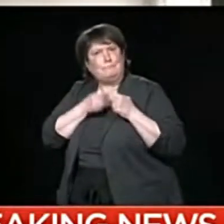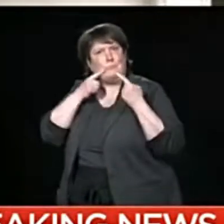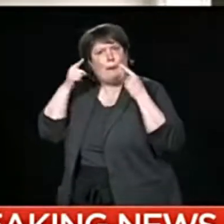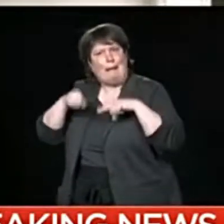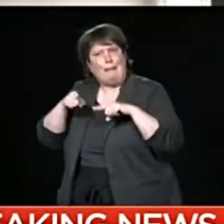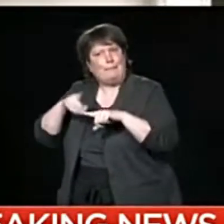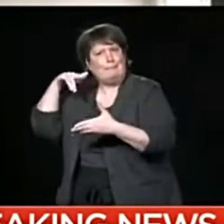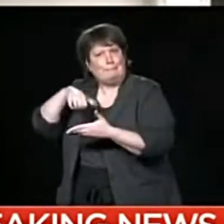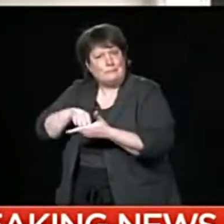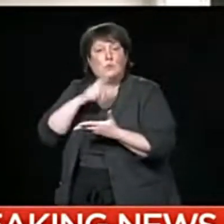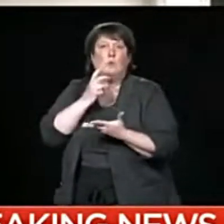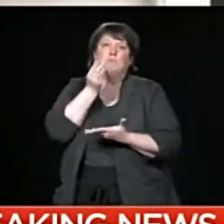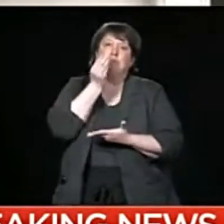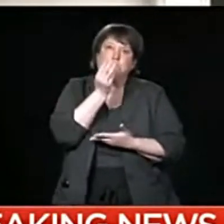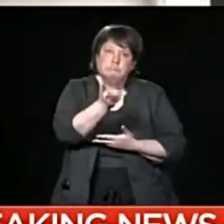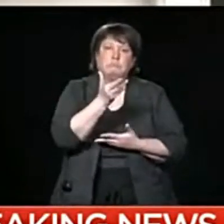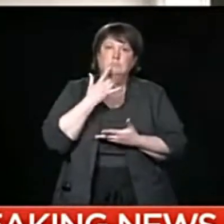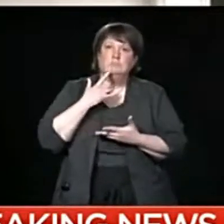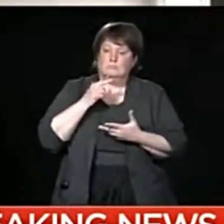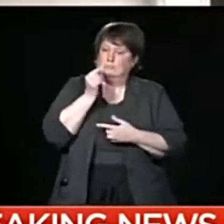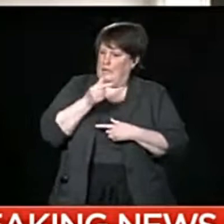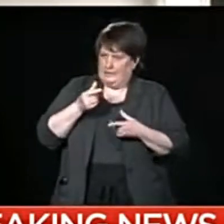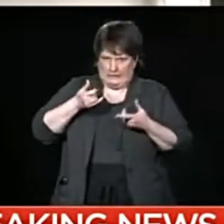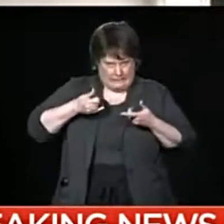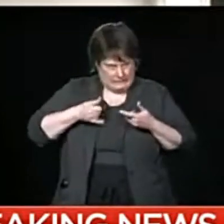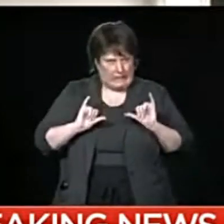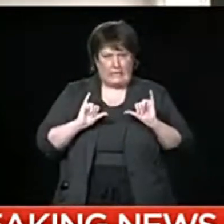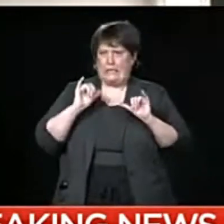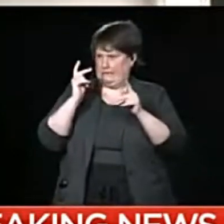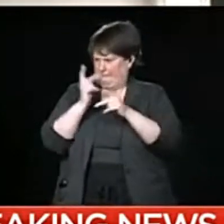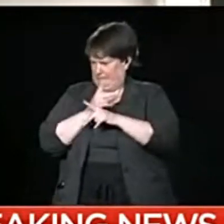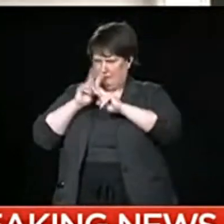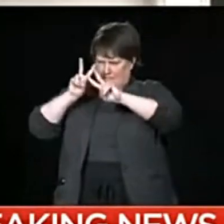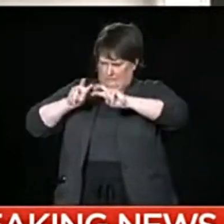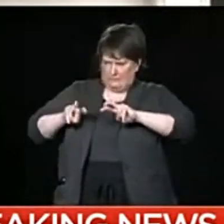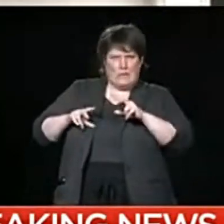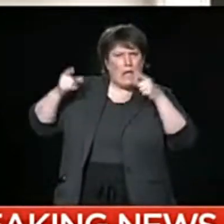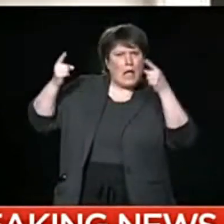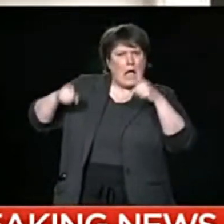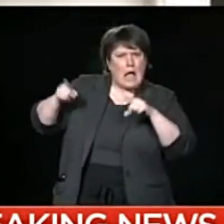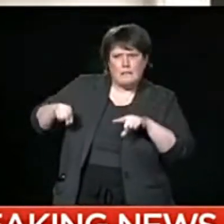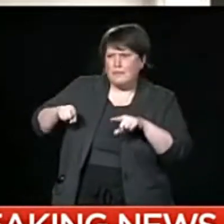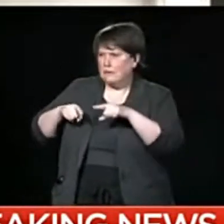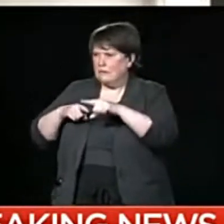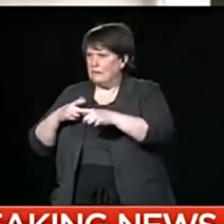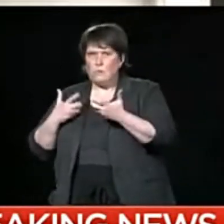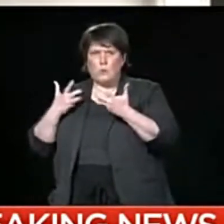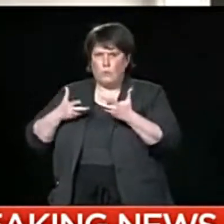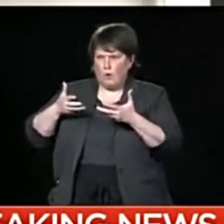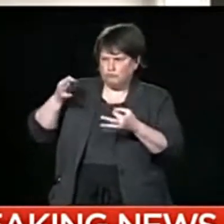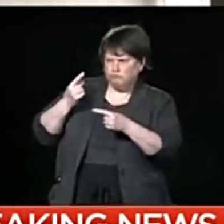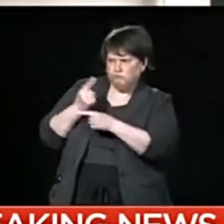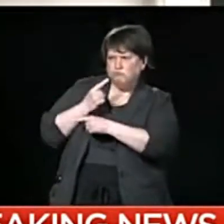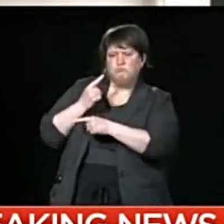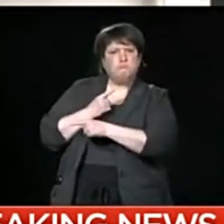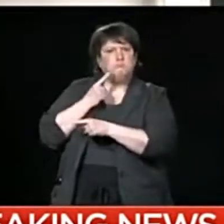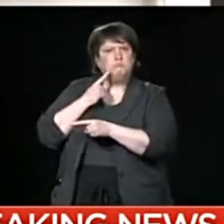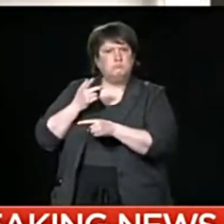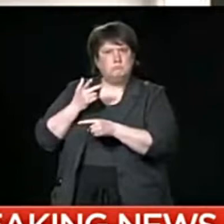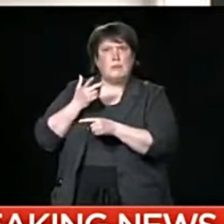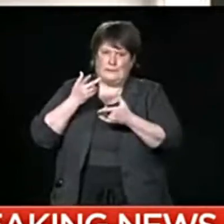all Canadians that we have been working hard to get accountability and justice, even as we fight this